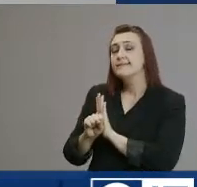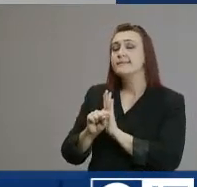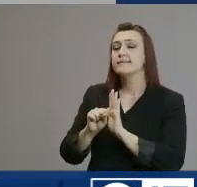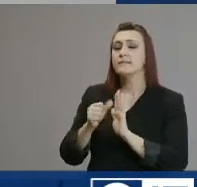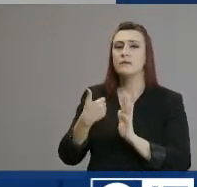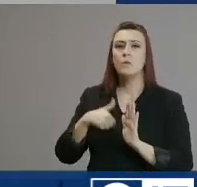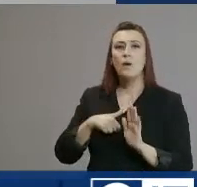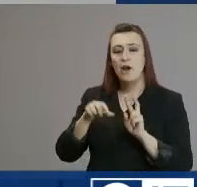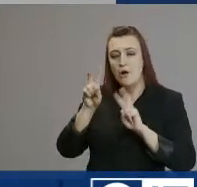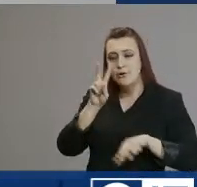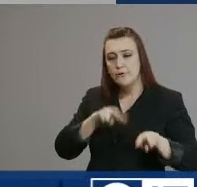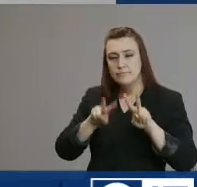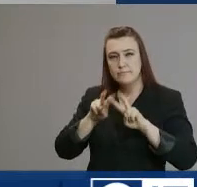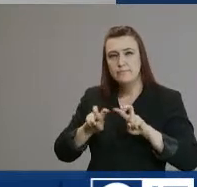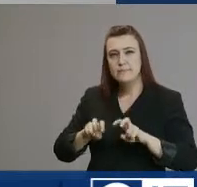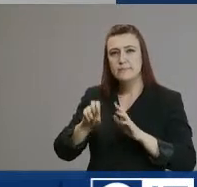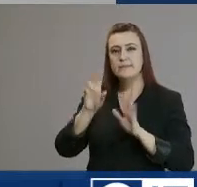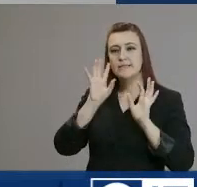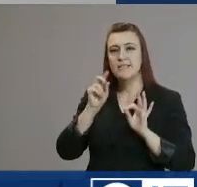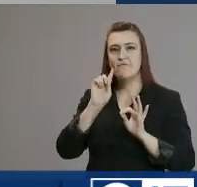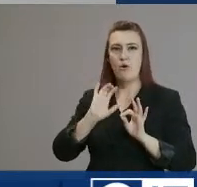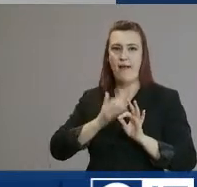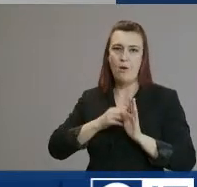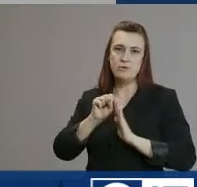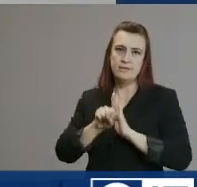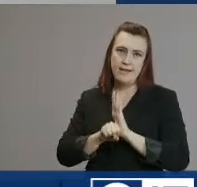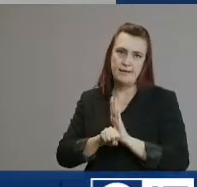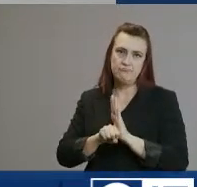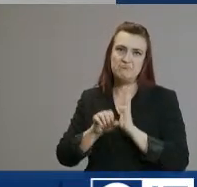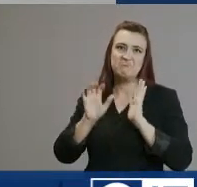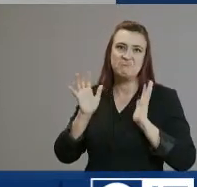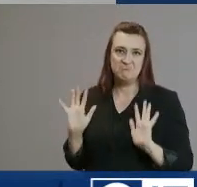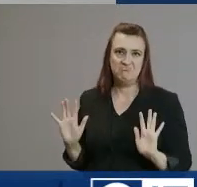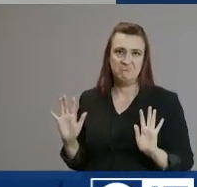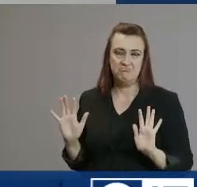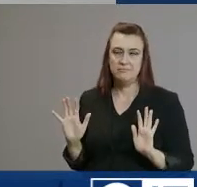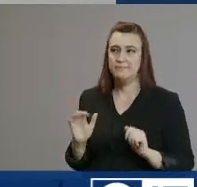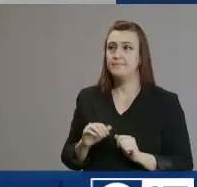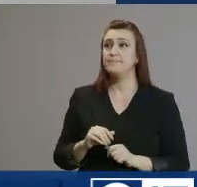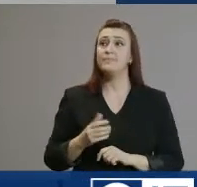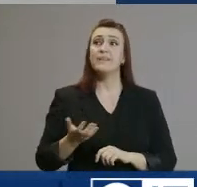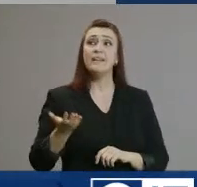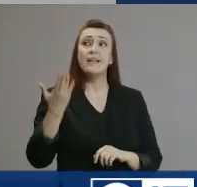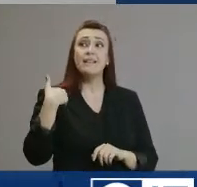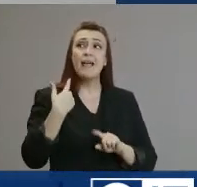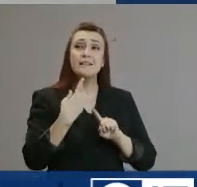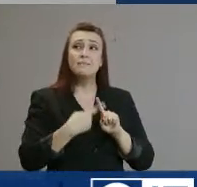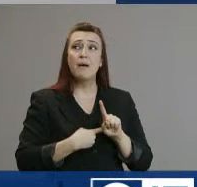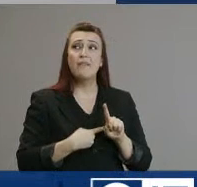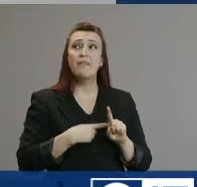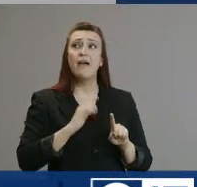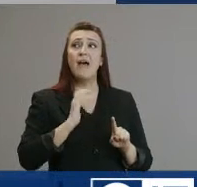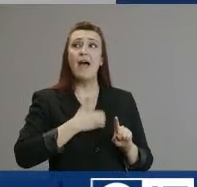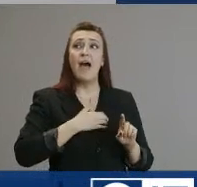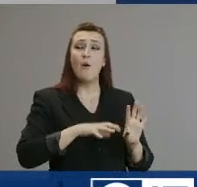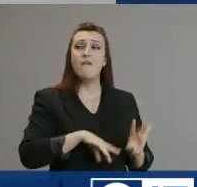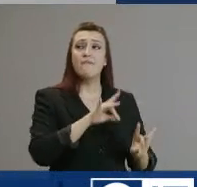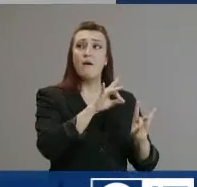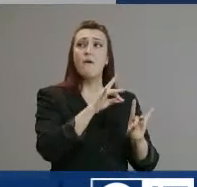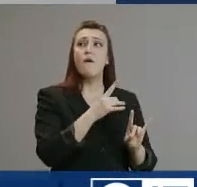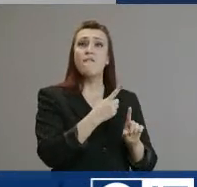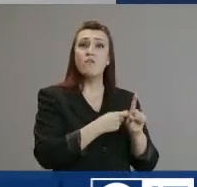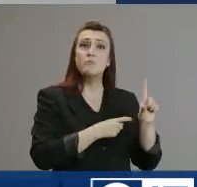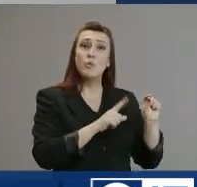state of Arizona, and we'll continue to do that. A month ago, we had a positive rate of 1 in every 20 tests. This week, we have a positive rate of 1 in